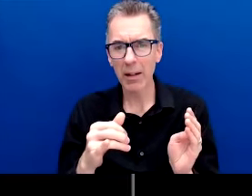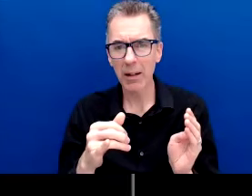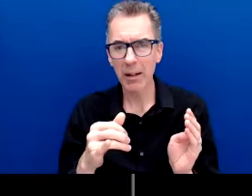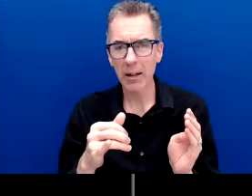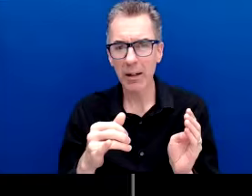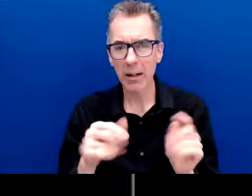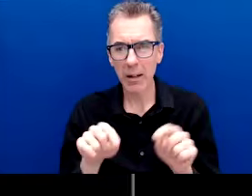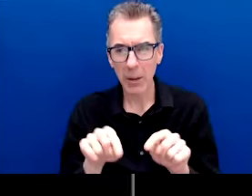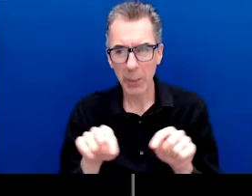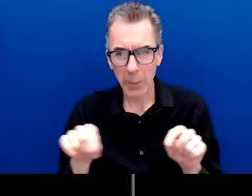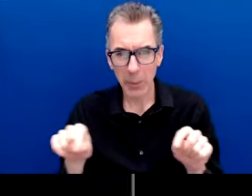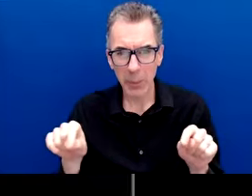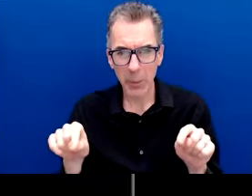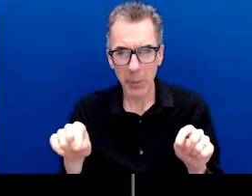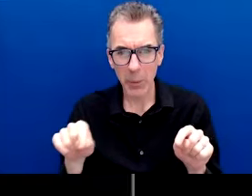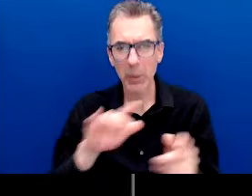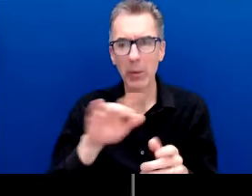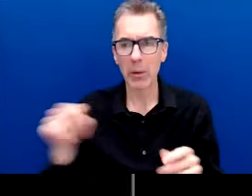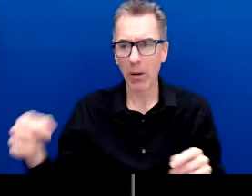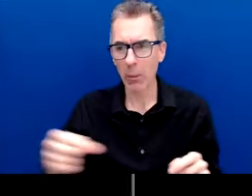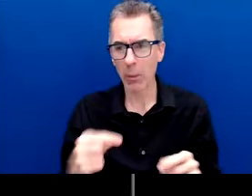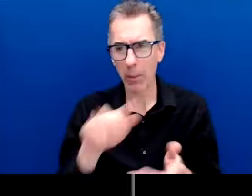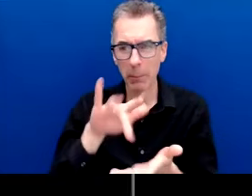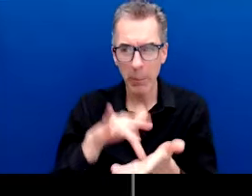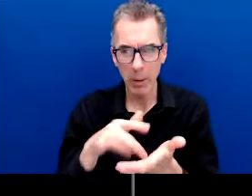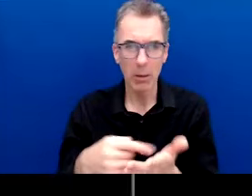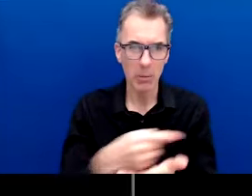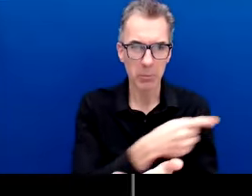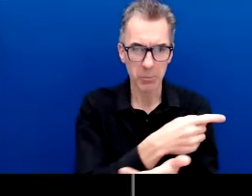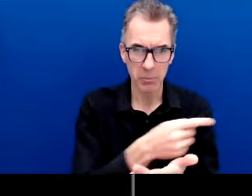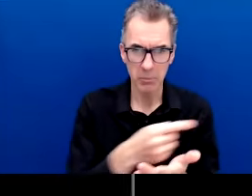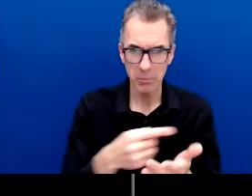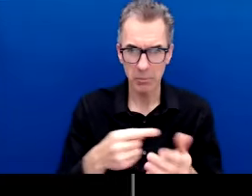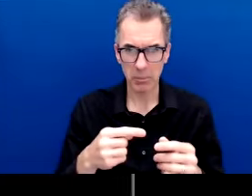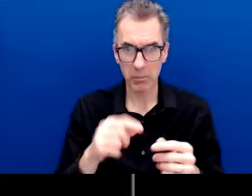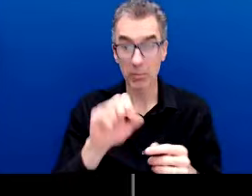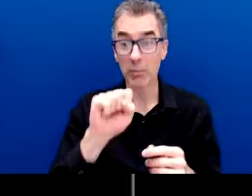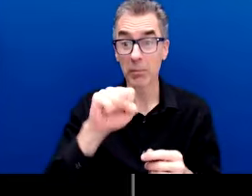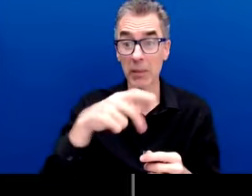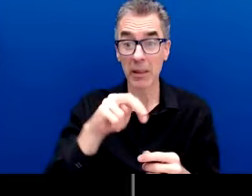neurocranium, come across the middle, and all the way over here as well. So sphenoid,